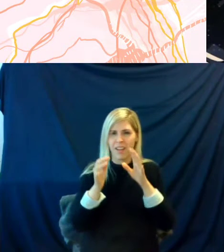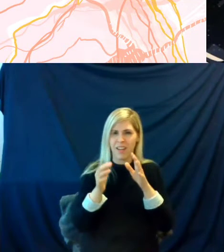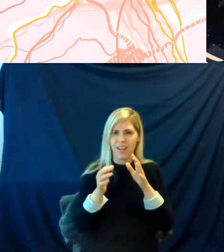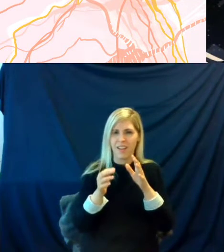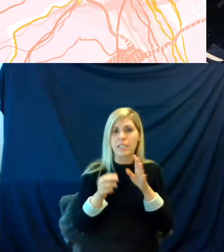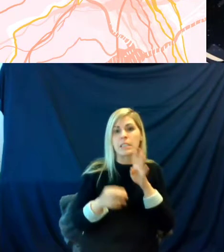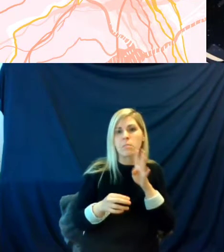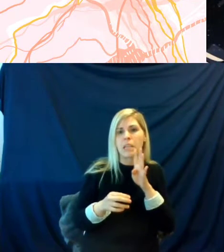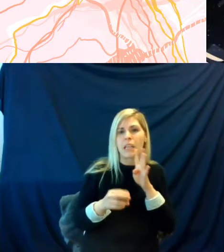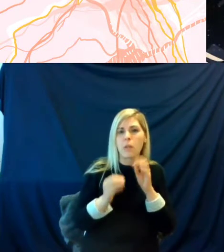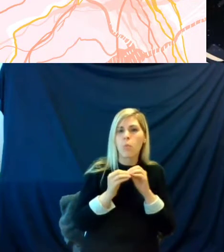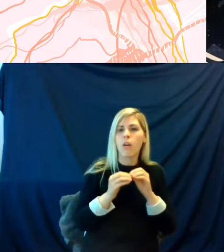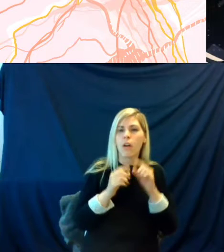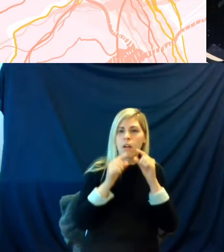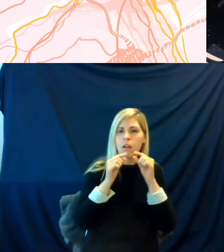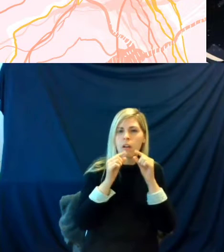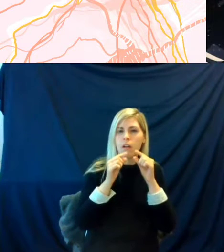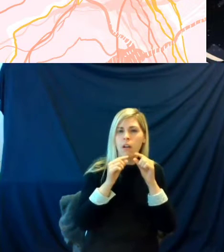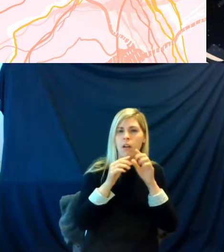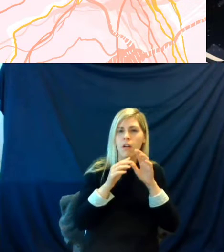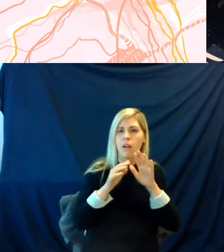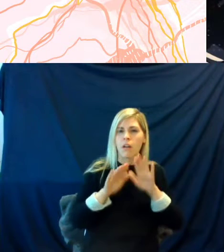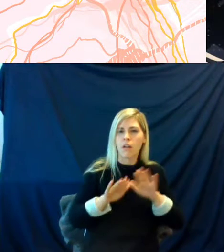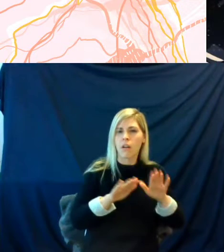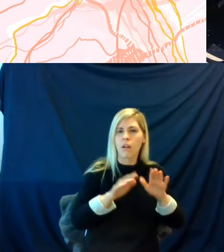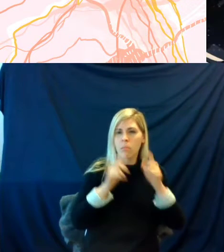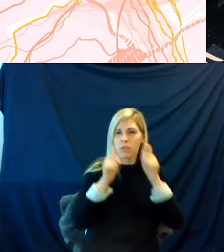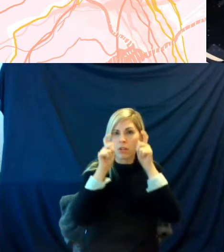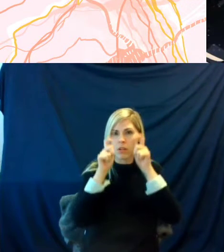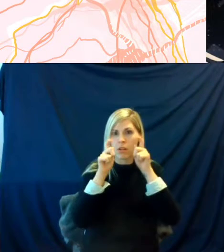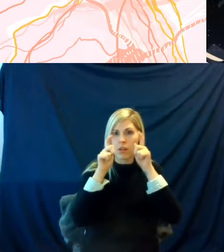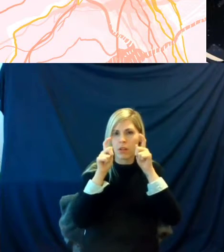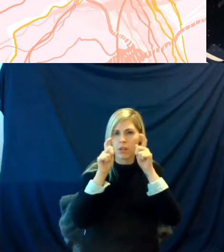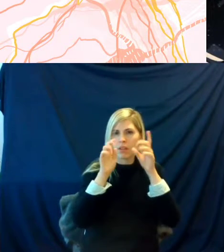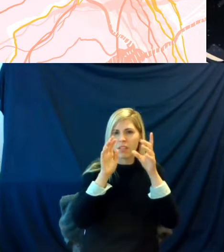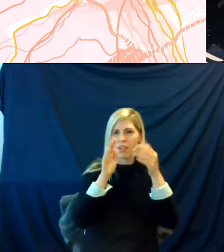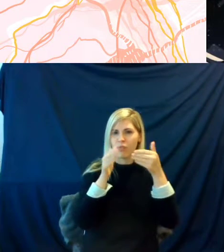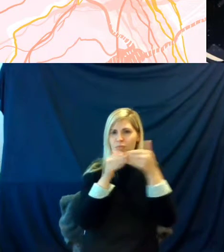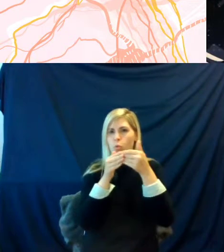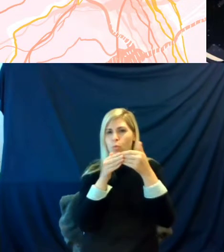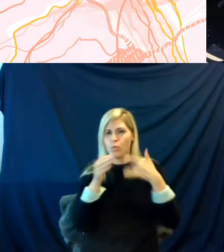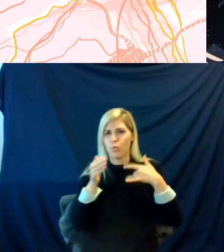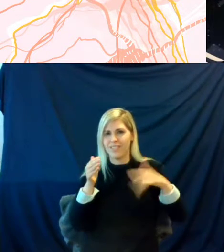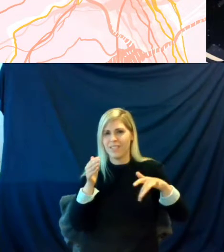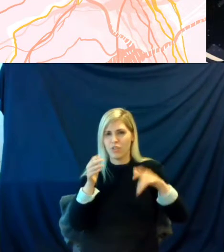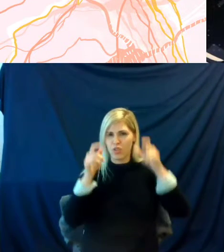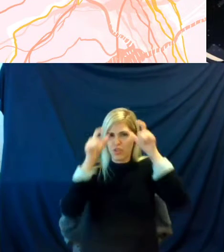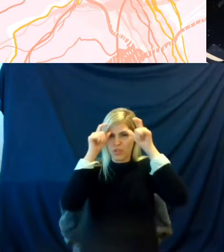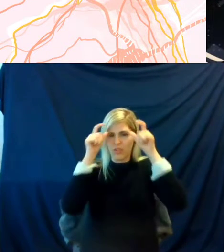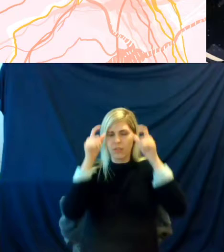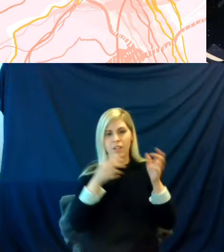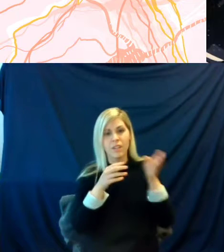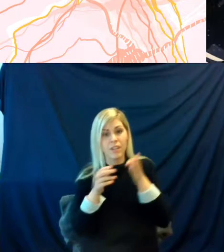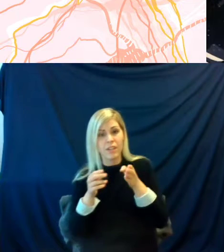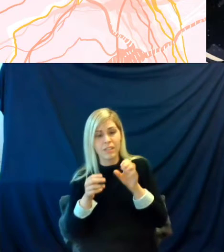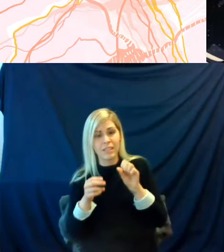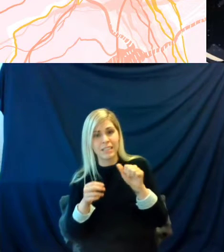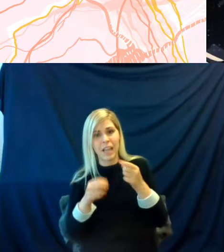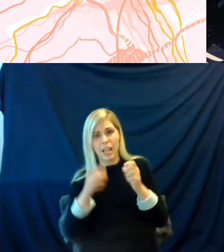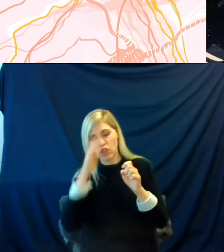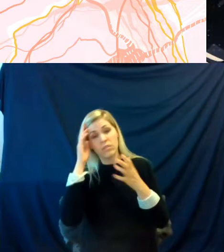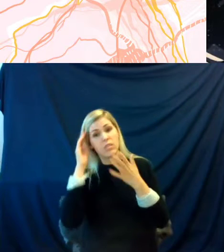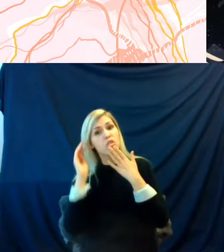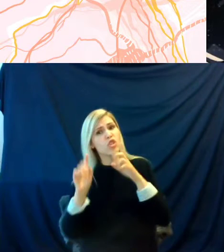with that over just speaking. Sage, do you want to add anything? No, I think that's a good